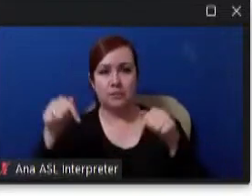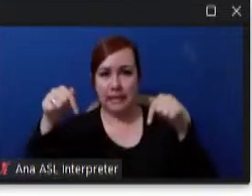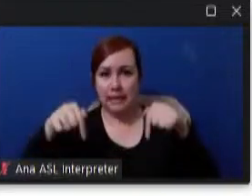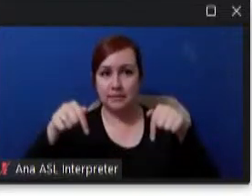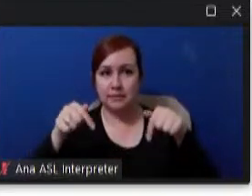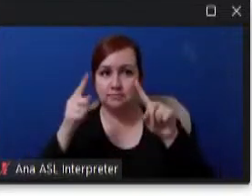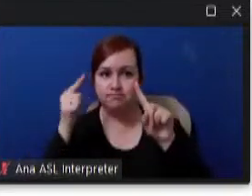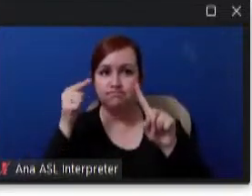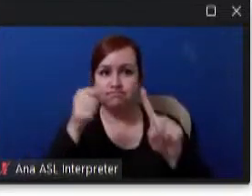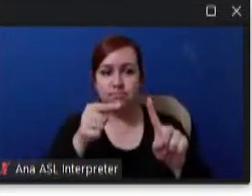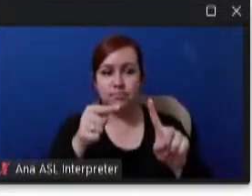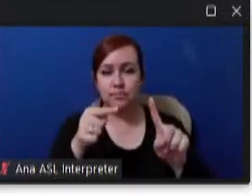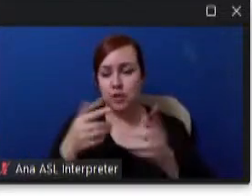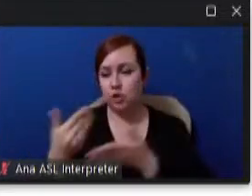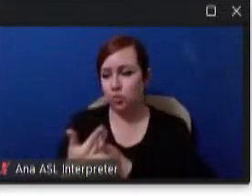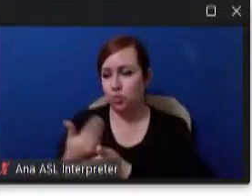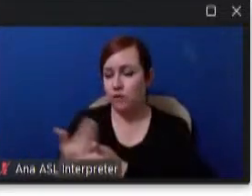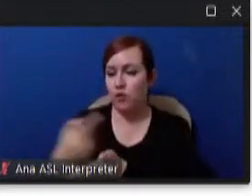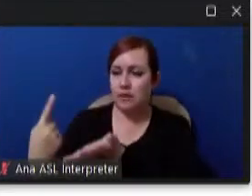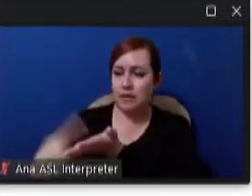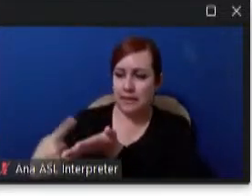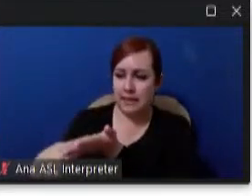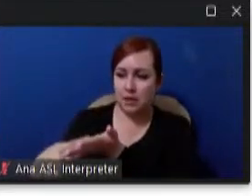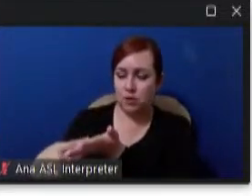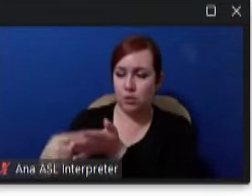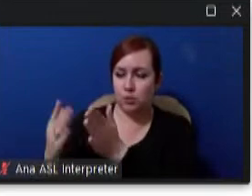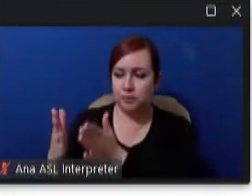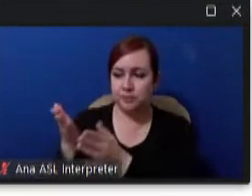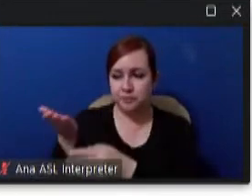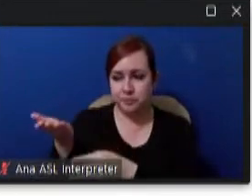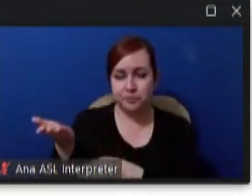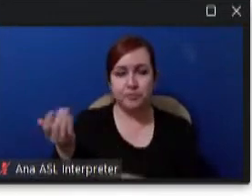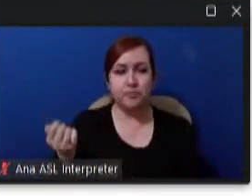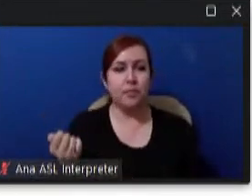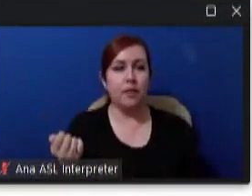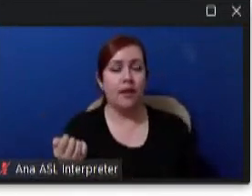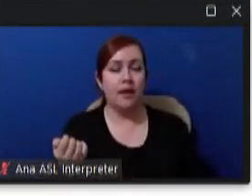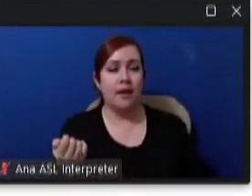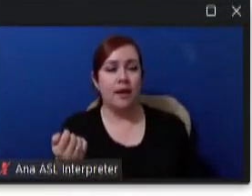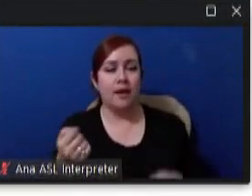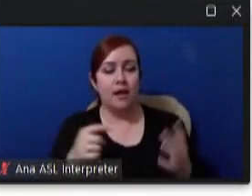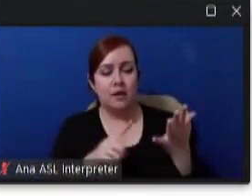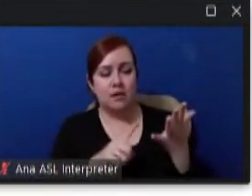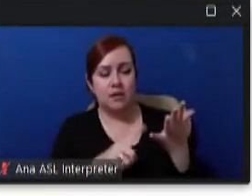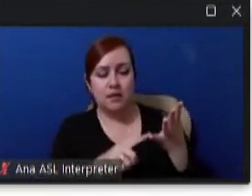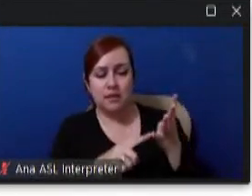up, but it is obvious, and somebody else will refer to it later,